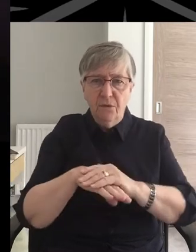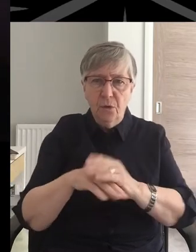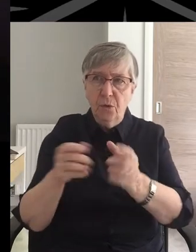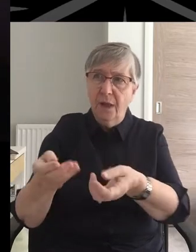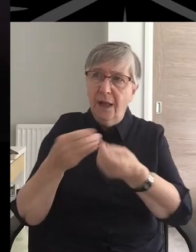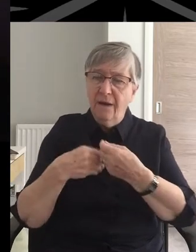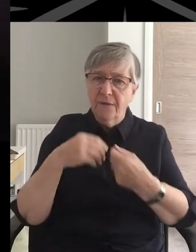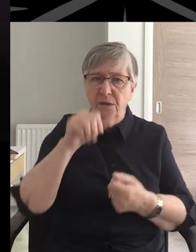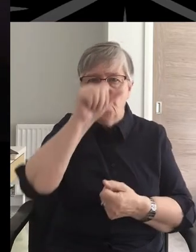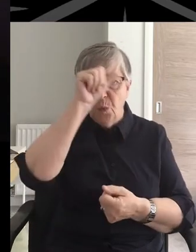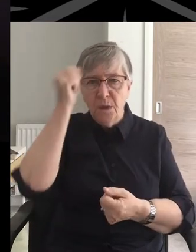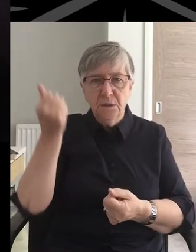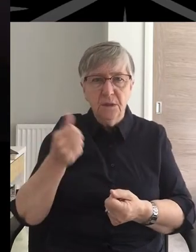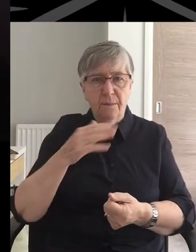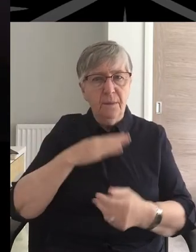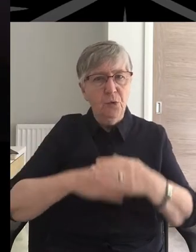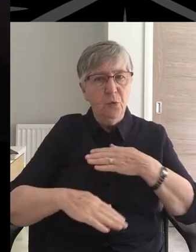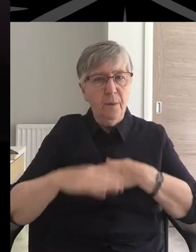humility.